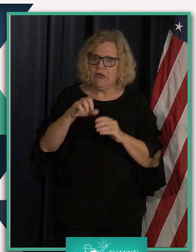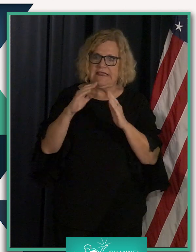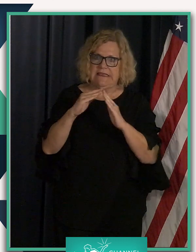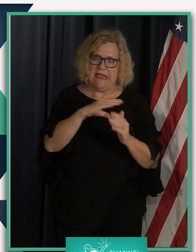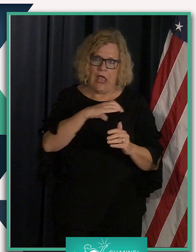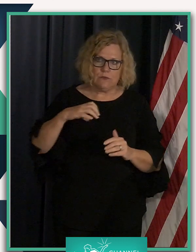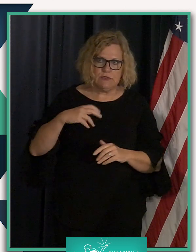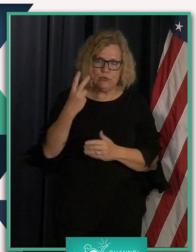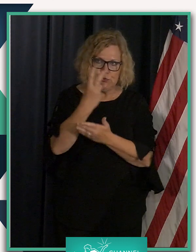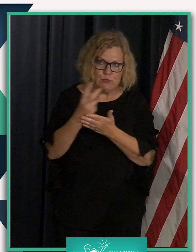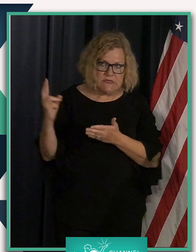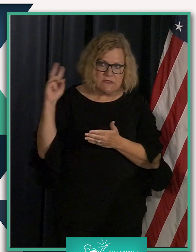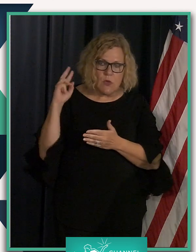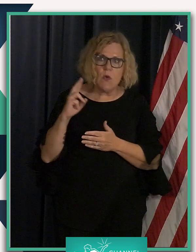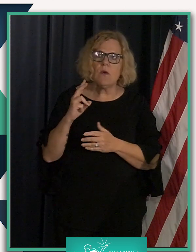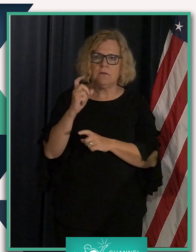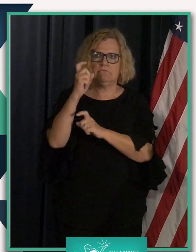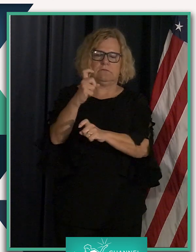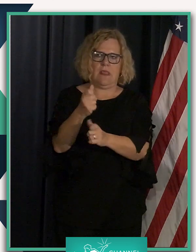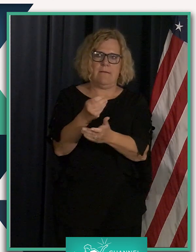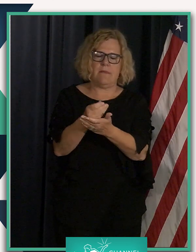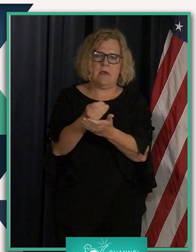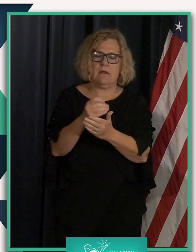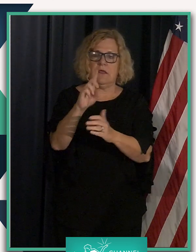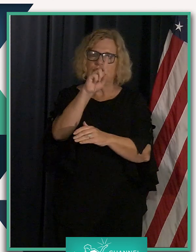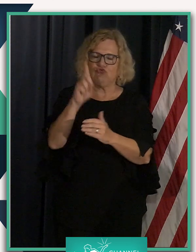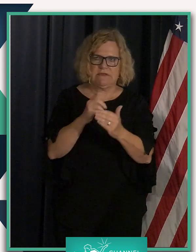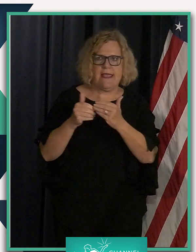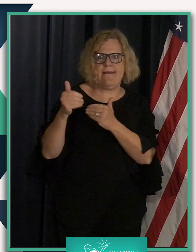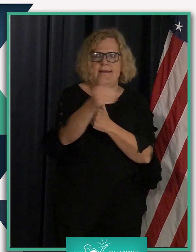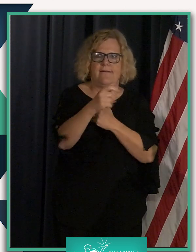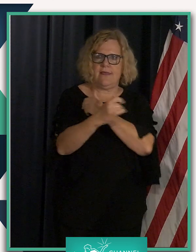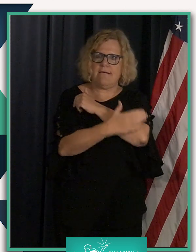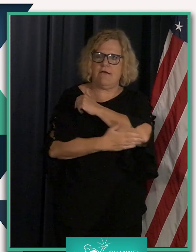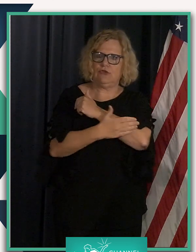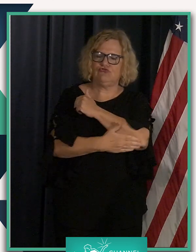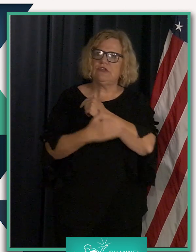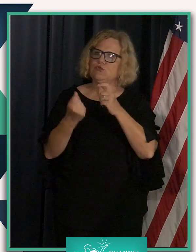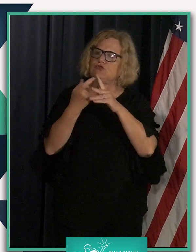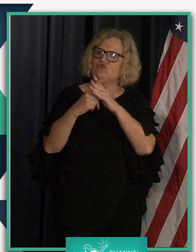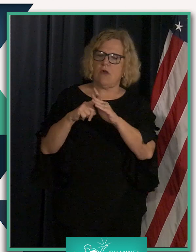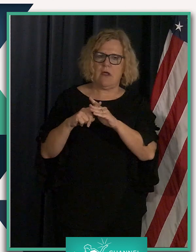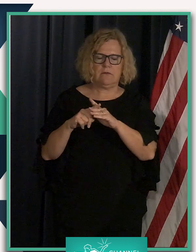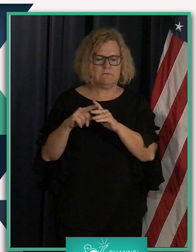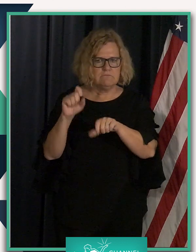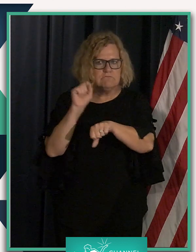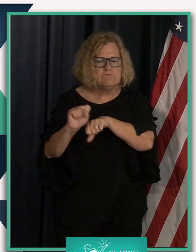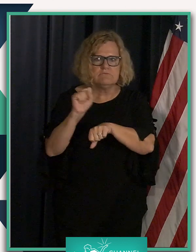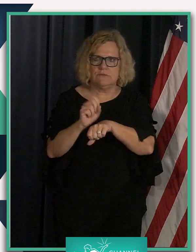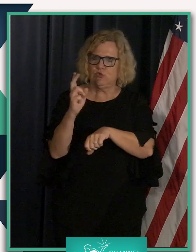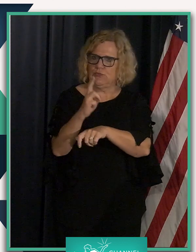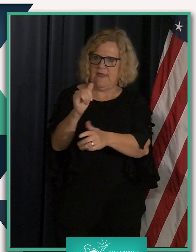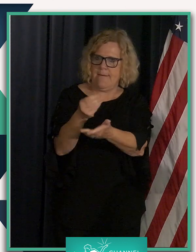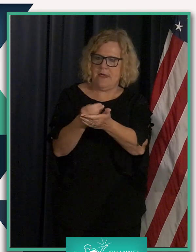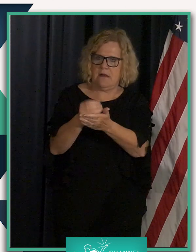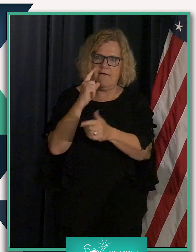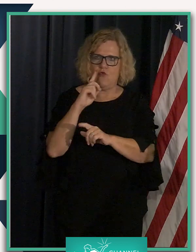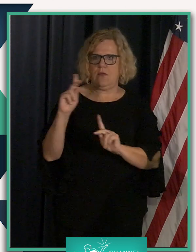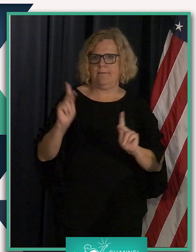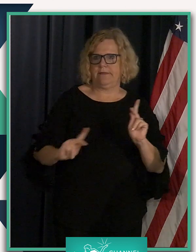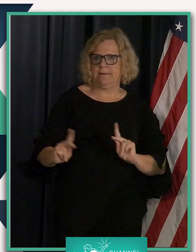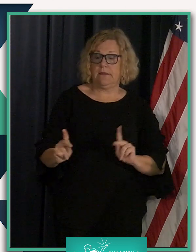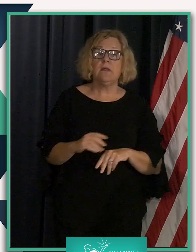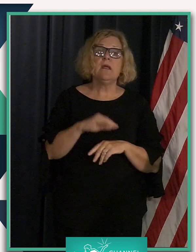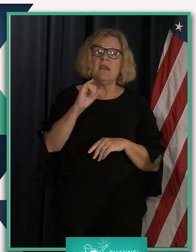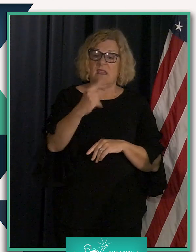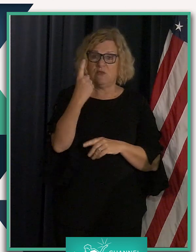2 weeks ago appropriated that money. Detroit is ahead of the rest of the country in starting to put that money to work for our citizens.